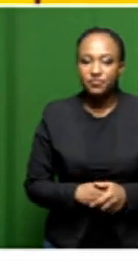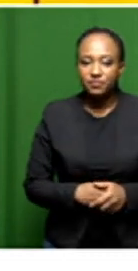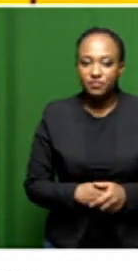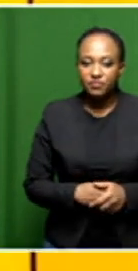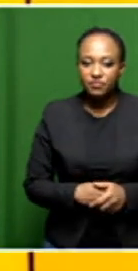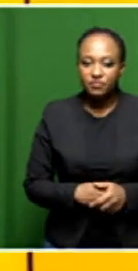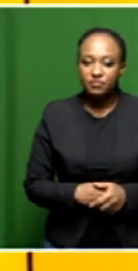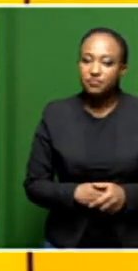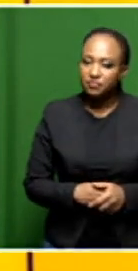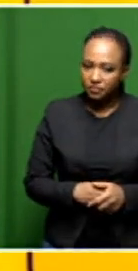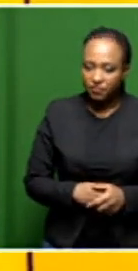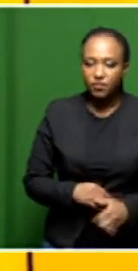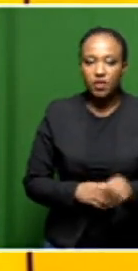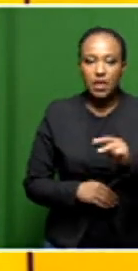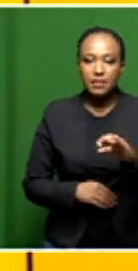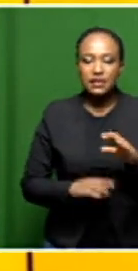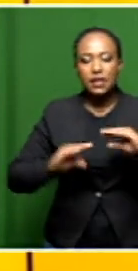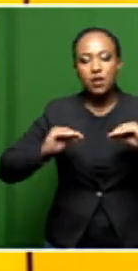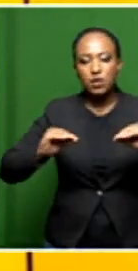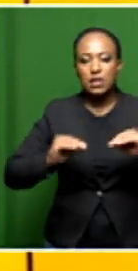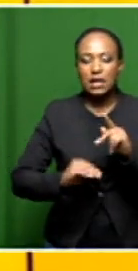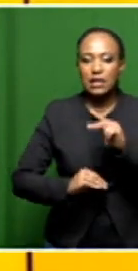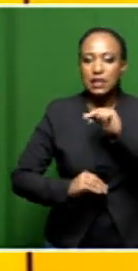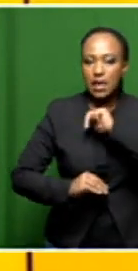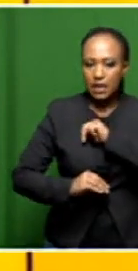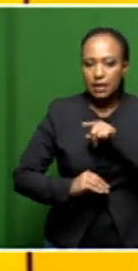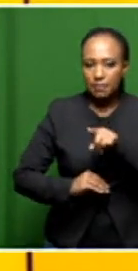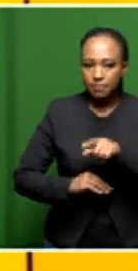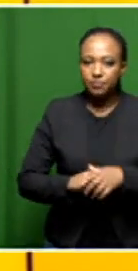Well, that was the MEC for Education in KwaZulu-Natal. And